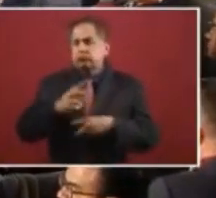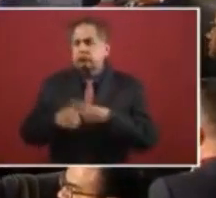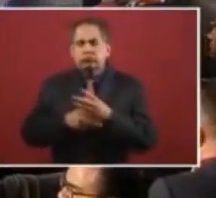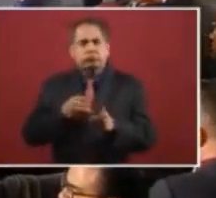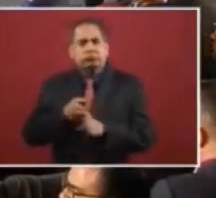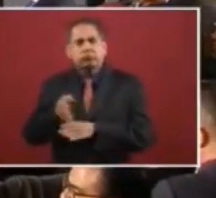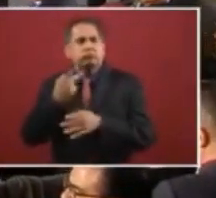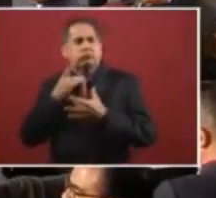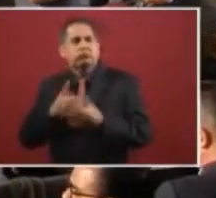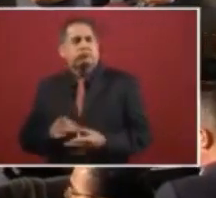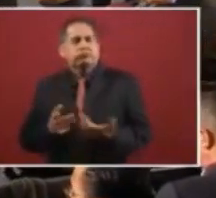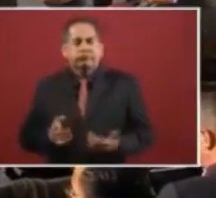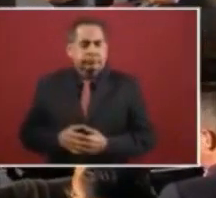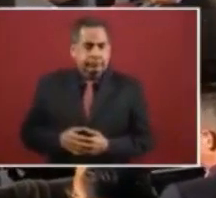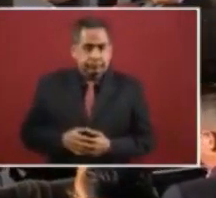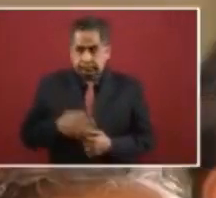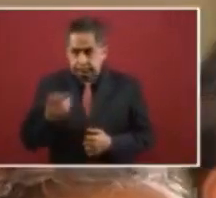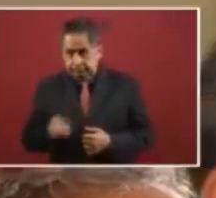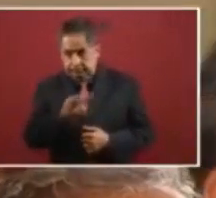define the